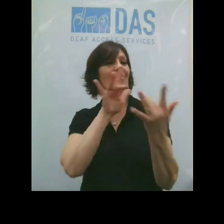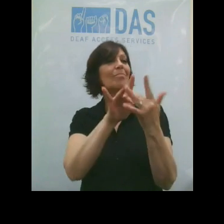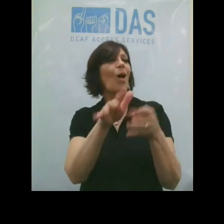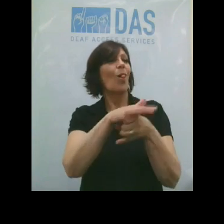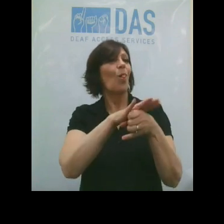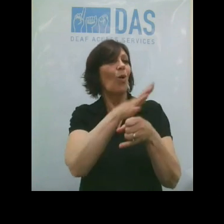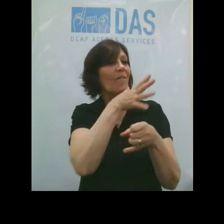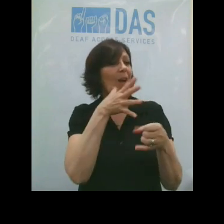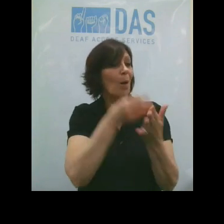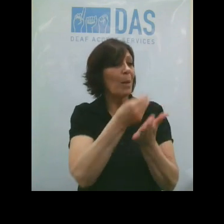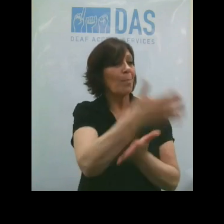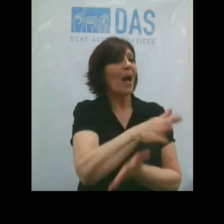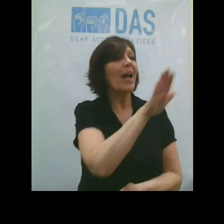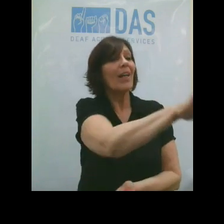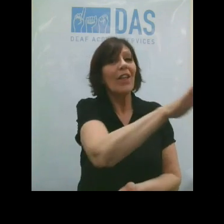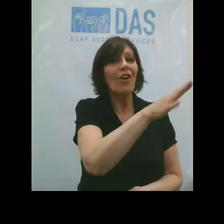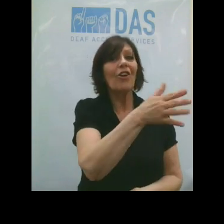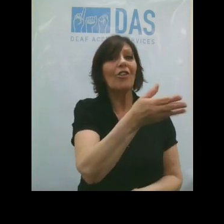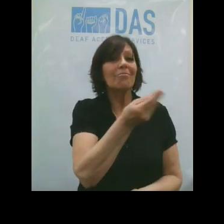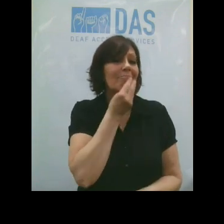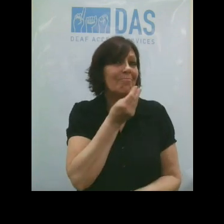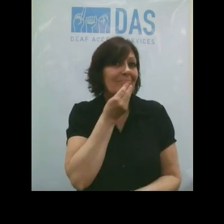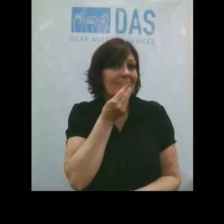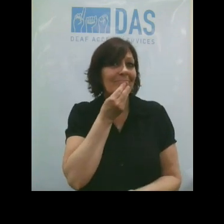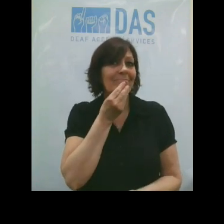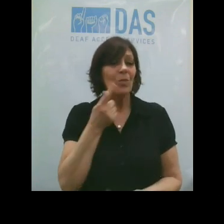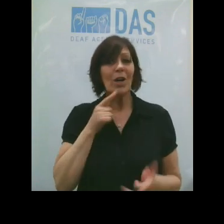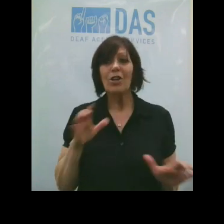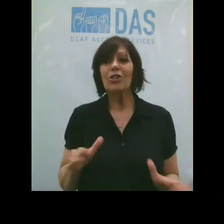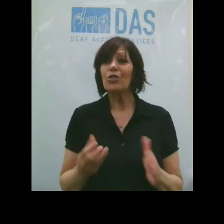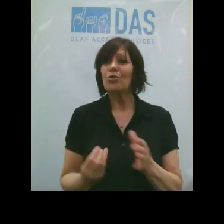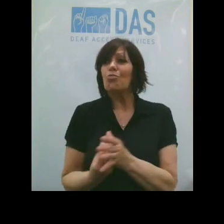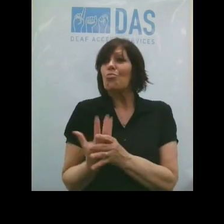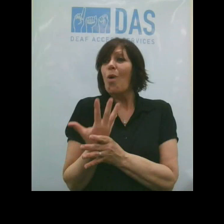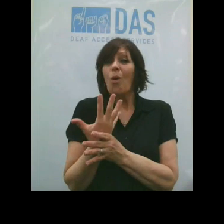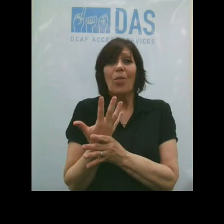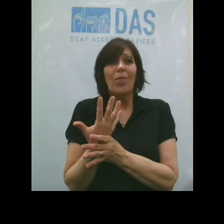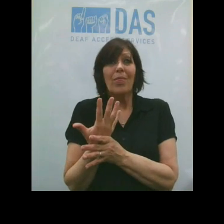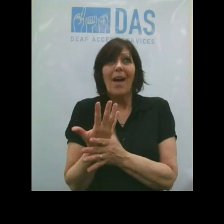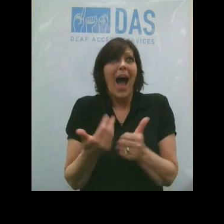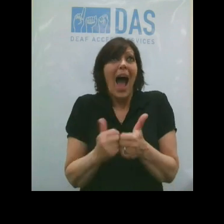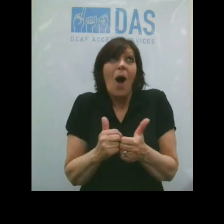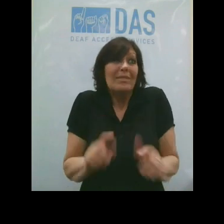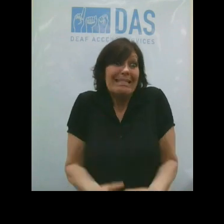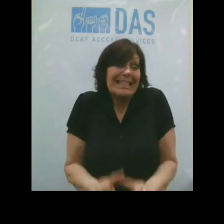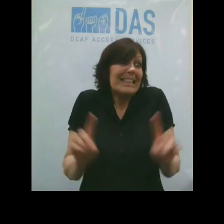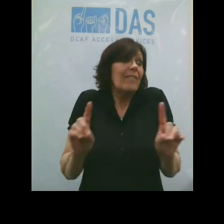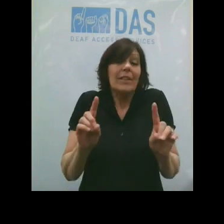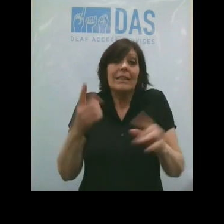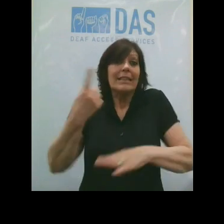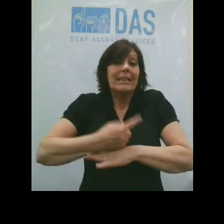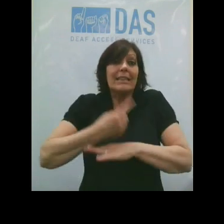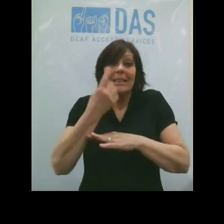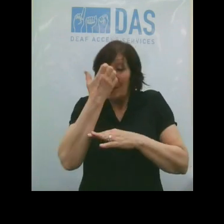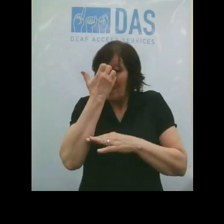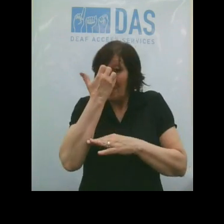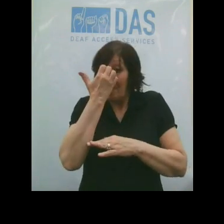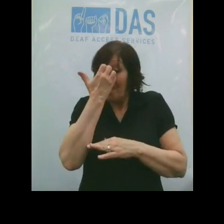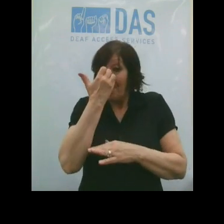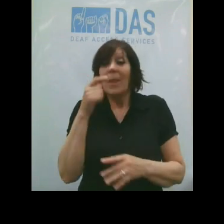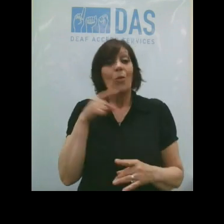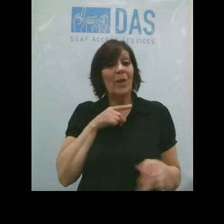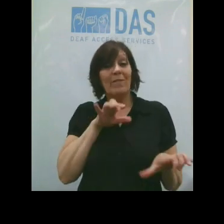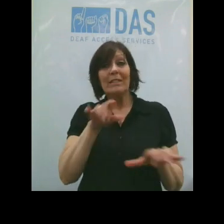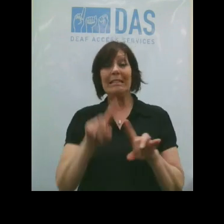buying produce from the local farm. We want to encourage growth in our economy as best as we can, even in these difficult days, and we've done that through the Erie Grown